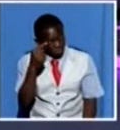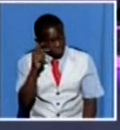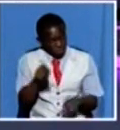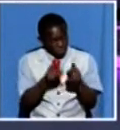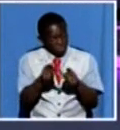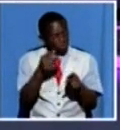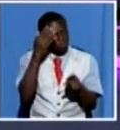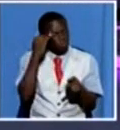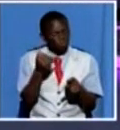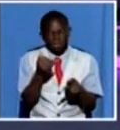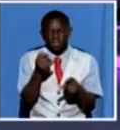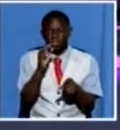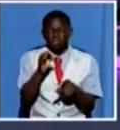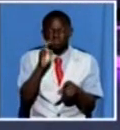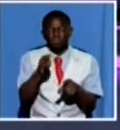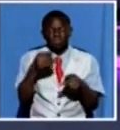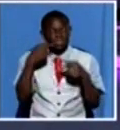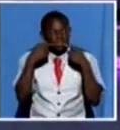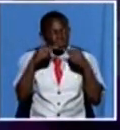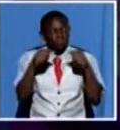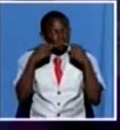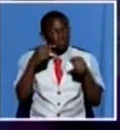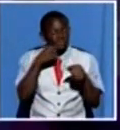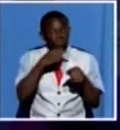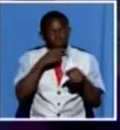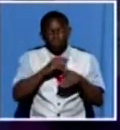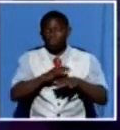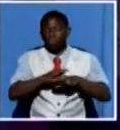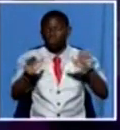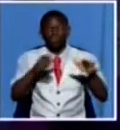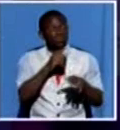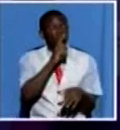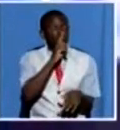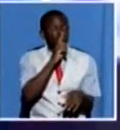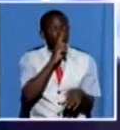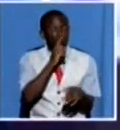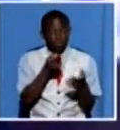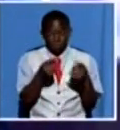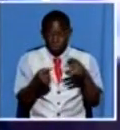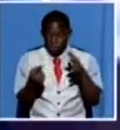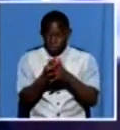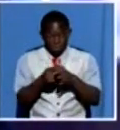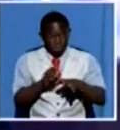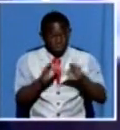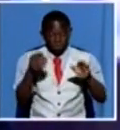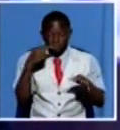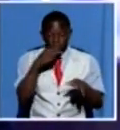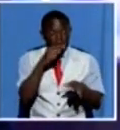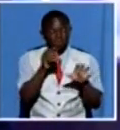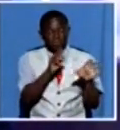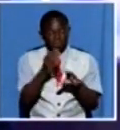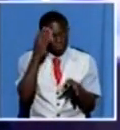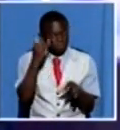news, some distorted information before you respond? The question you've said very well. The public has a right to know